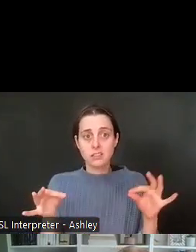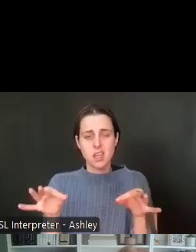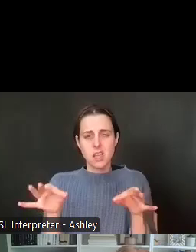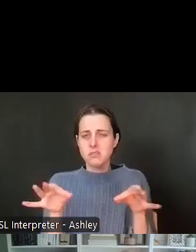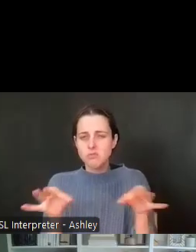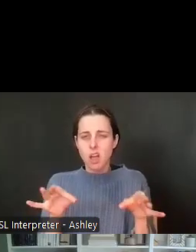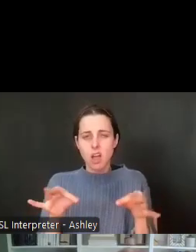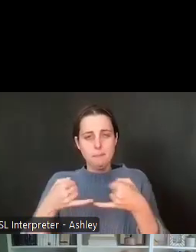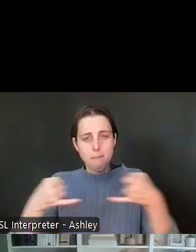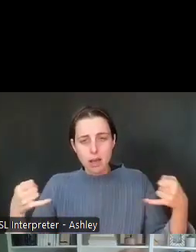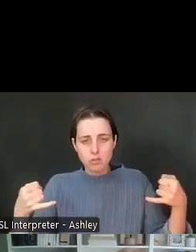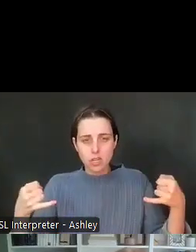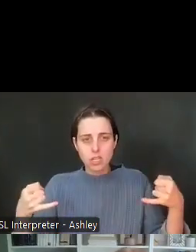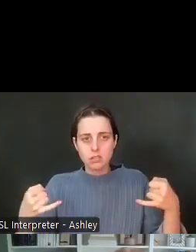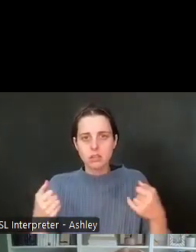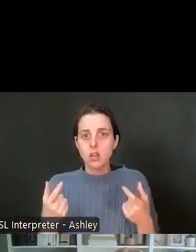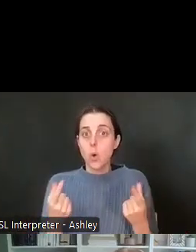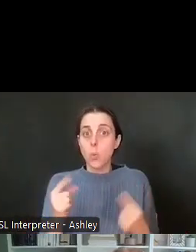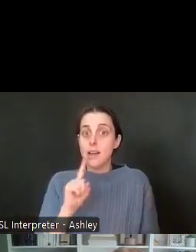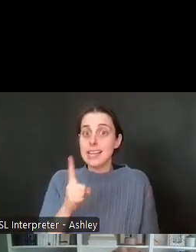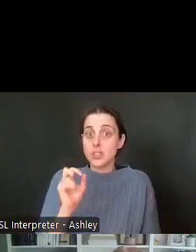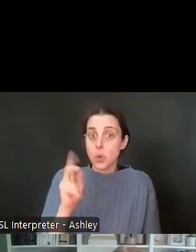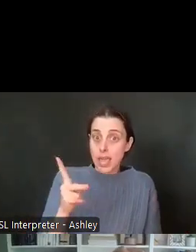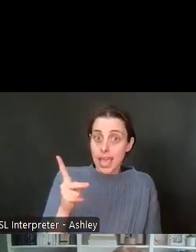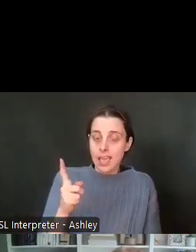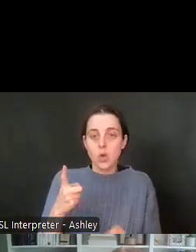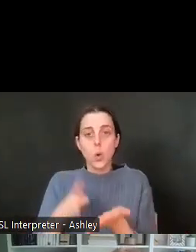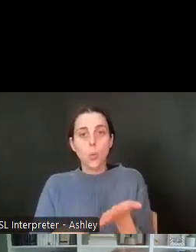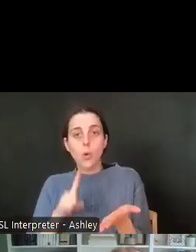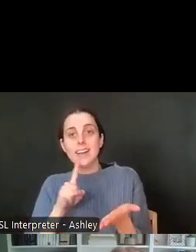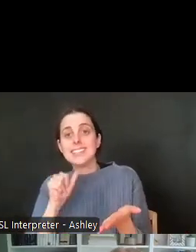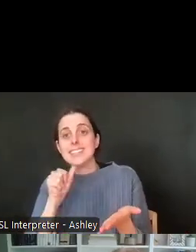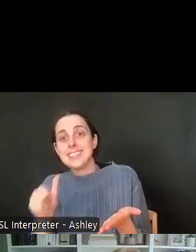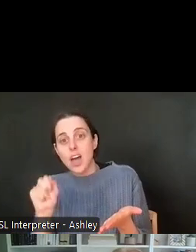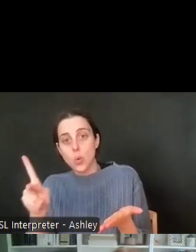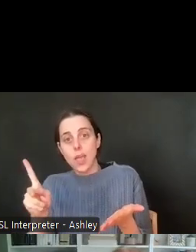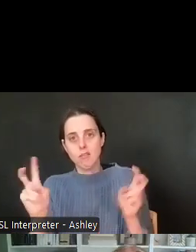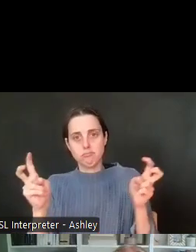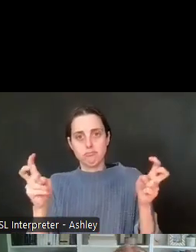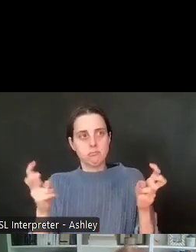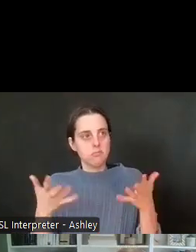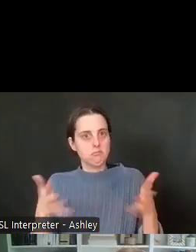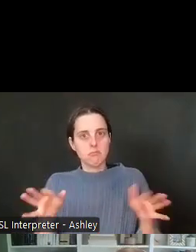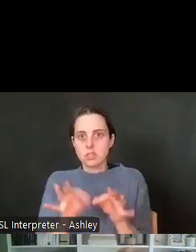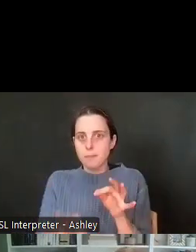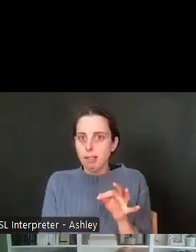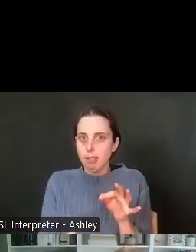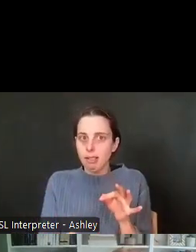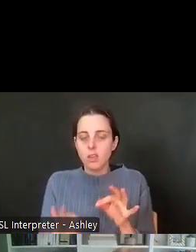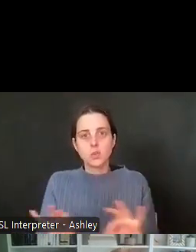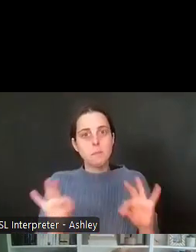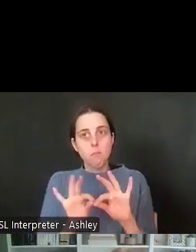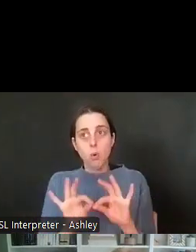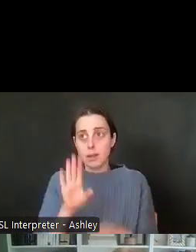okay. Those are your boundaries. And in an organization where boundaries are clear and they're respected,